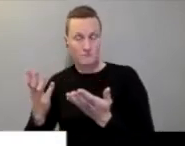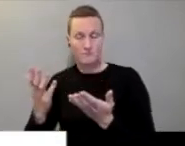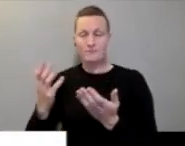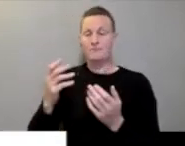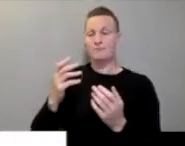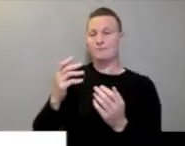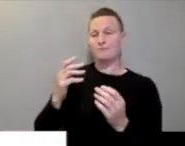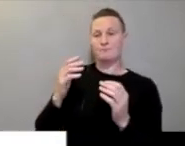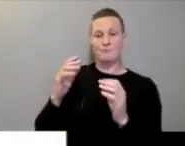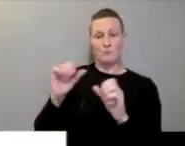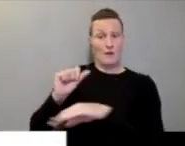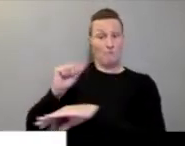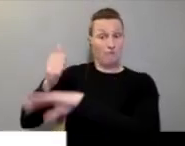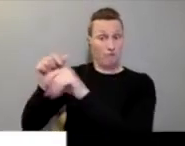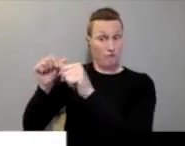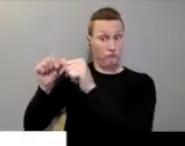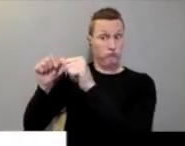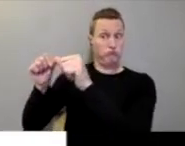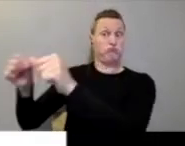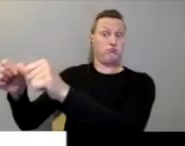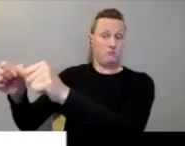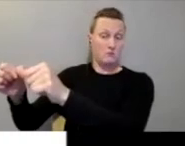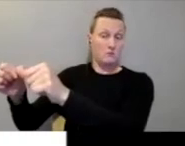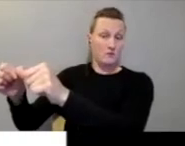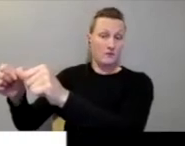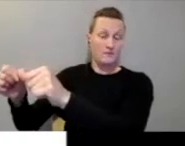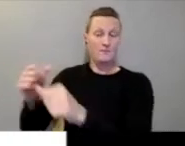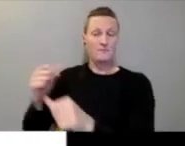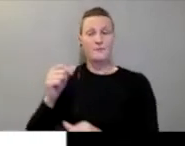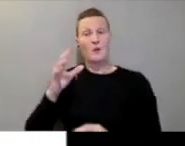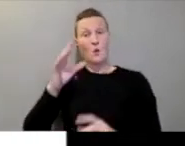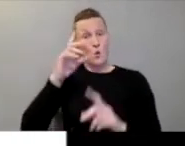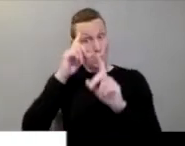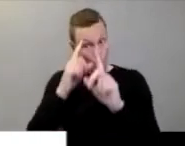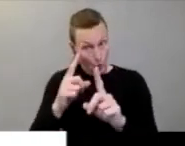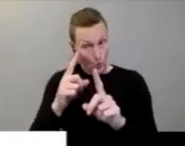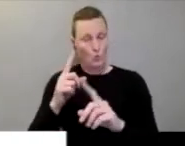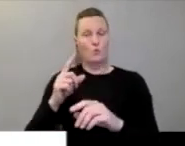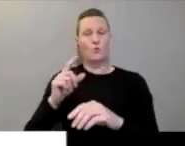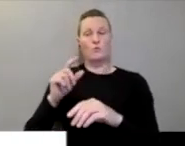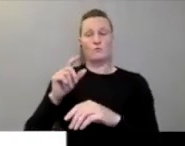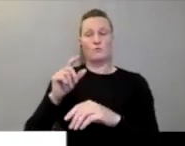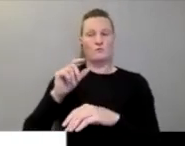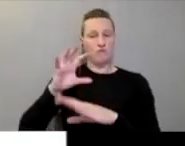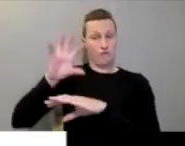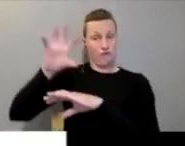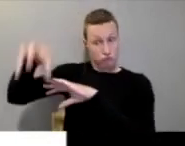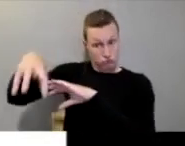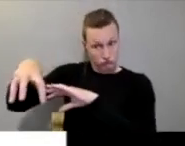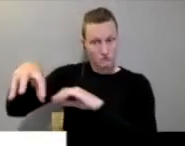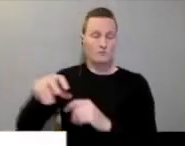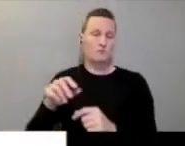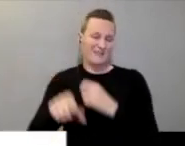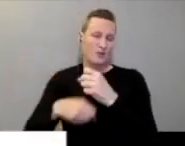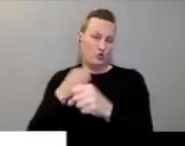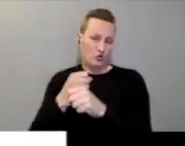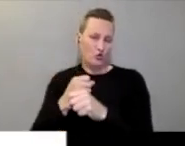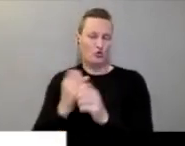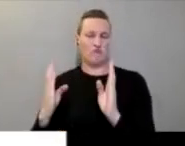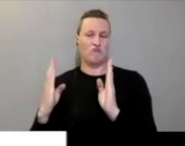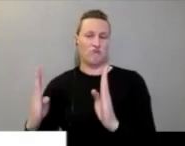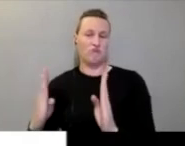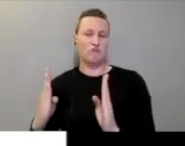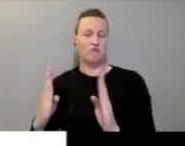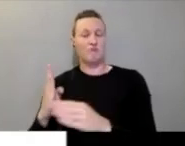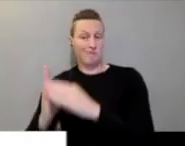is these are works that go up for 2021. Having said that, if you are developing a proposal with